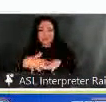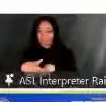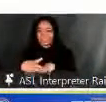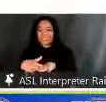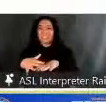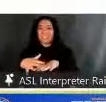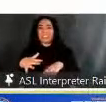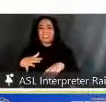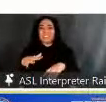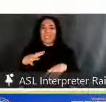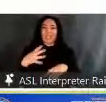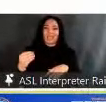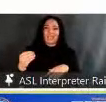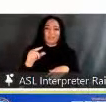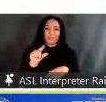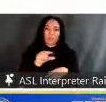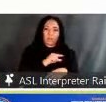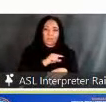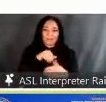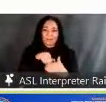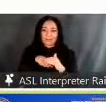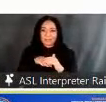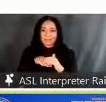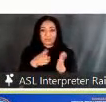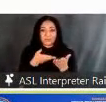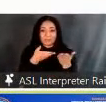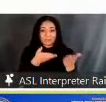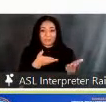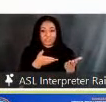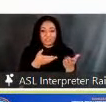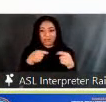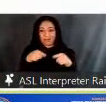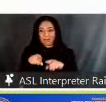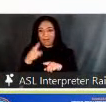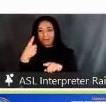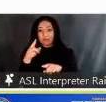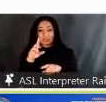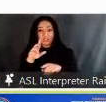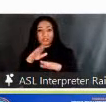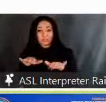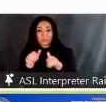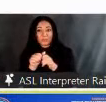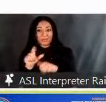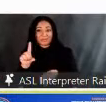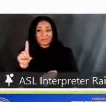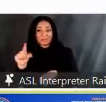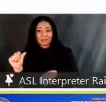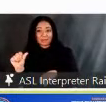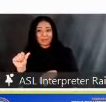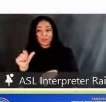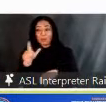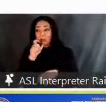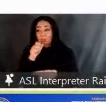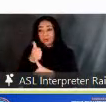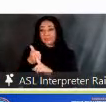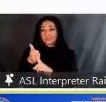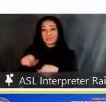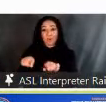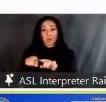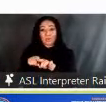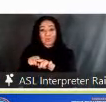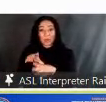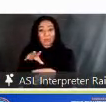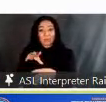quality and access recommendations align for children with disabilities who may also be part of